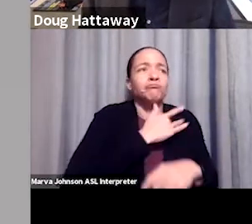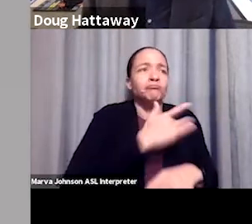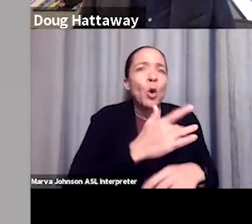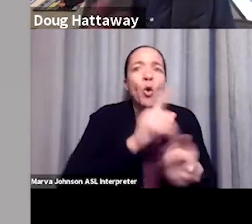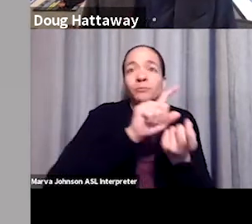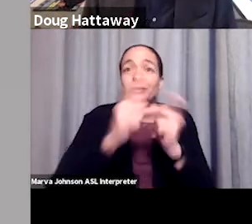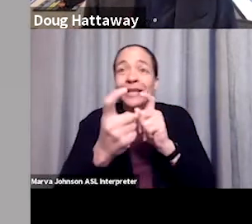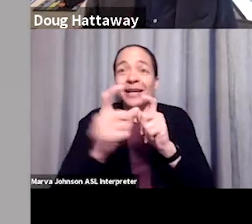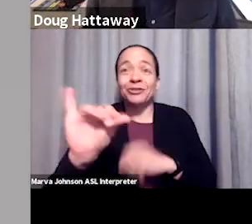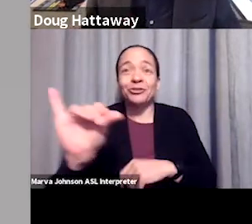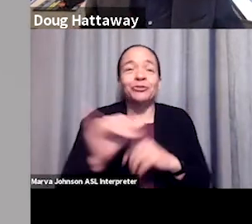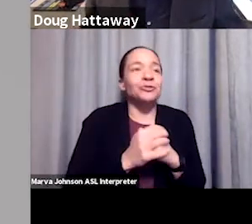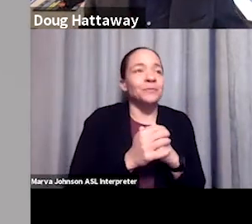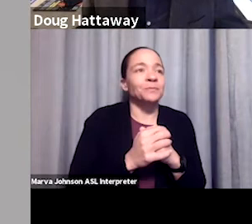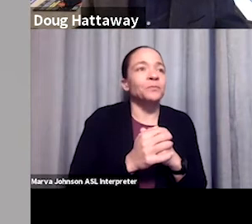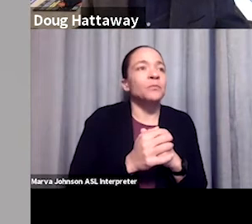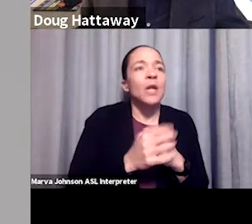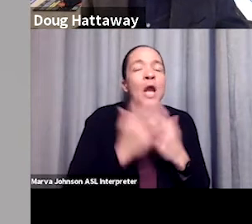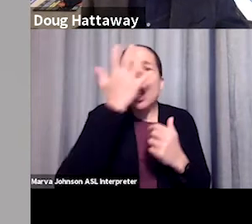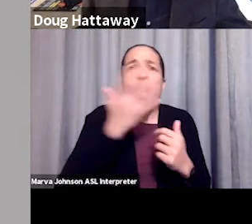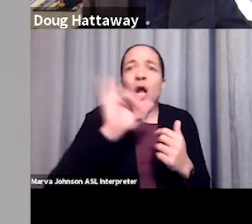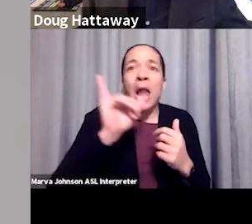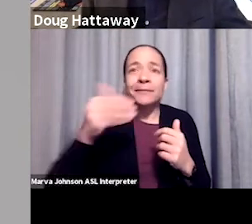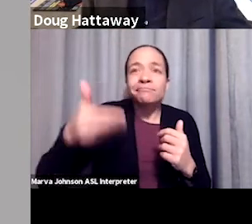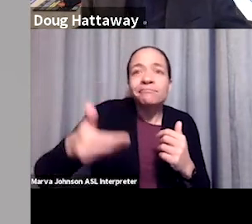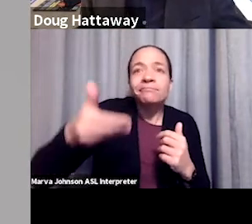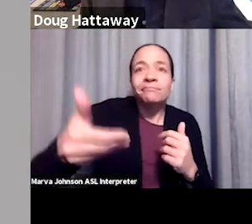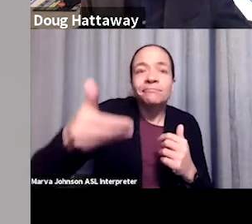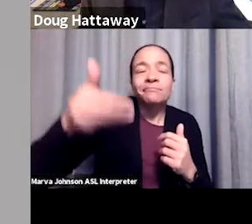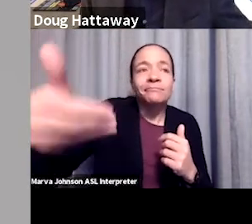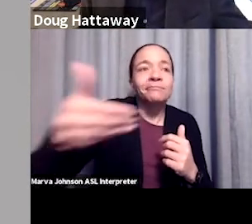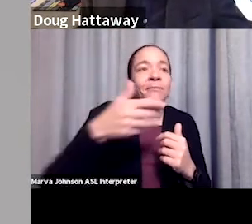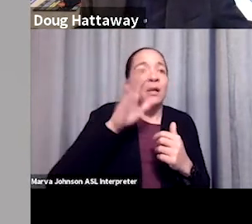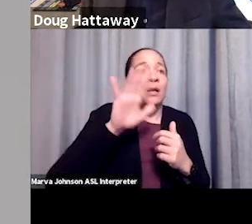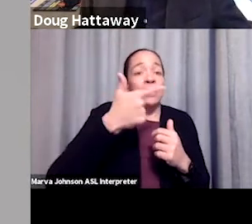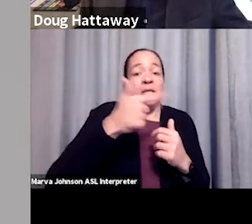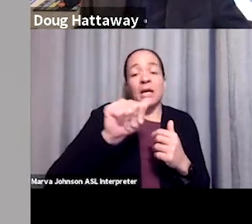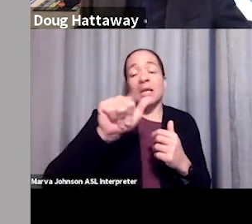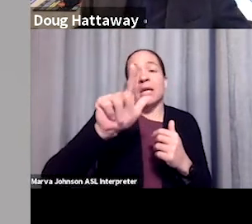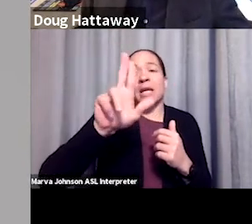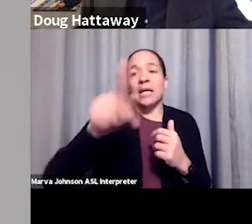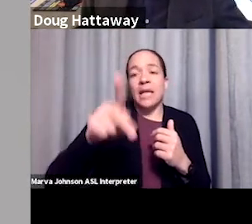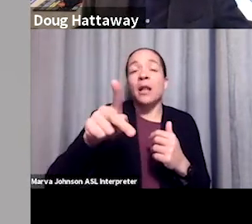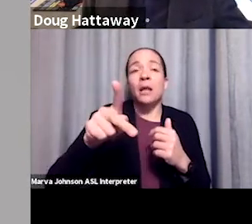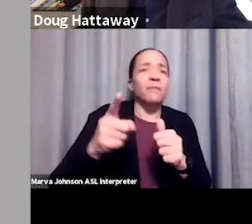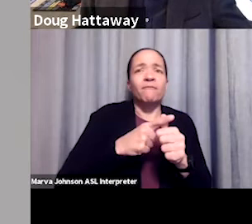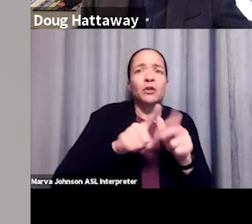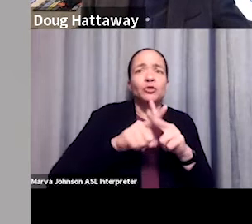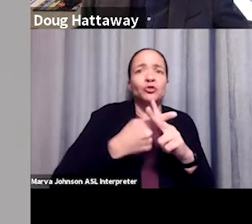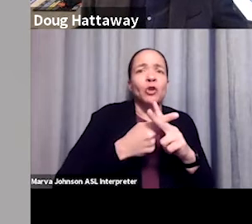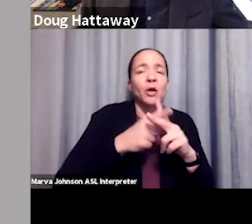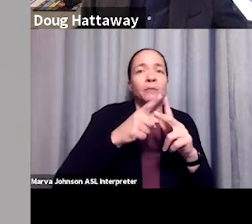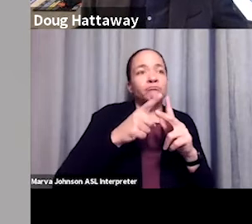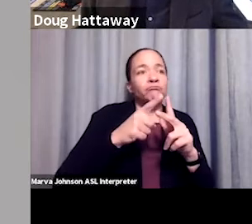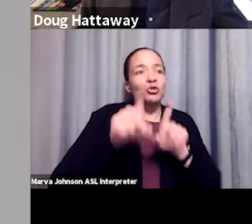that, or what that looked like over time. When the Gallup organization first started surveying this issue in 1996, we had about